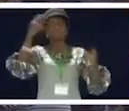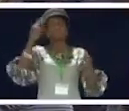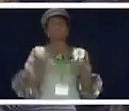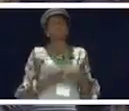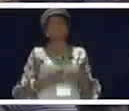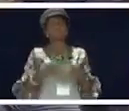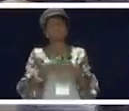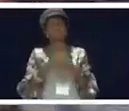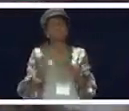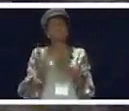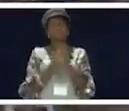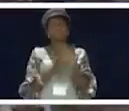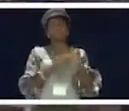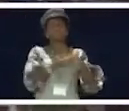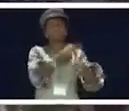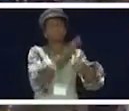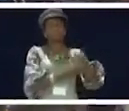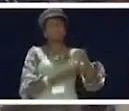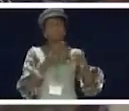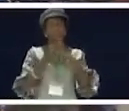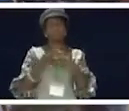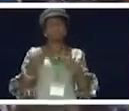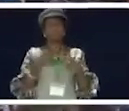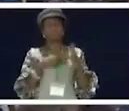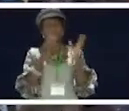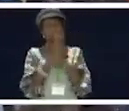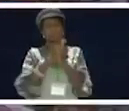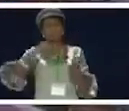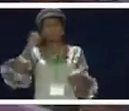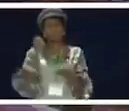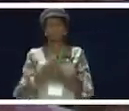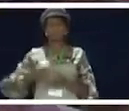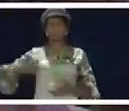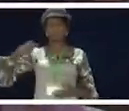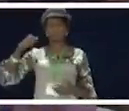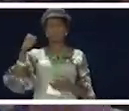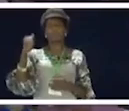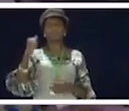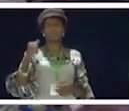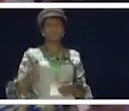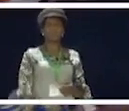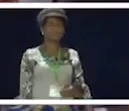In Jesus' mighty name, we have prayed.